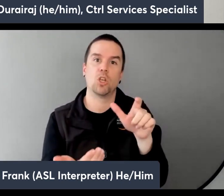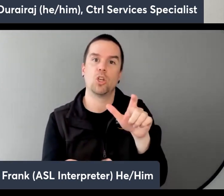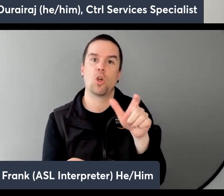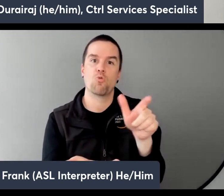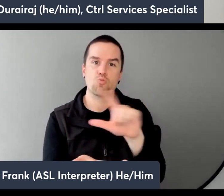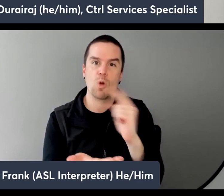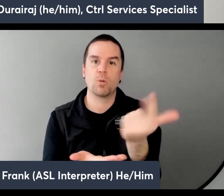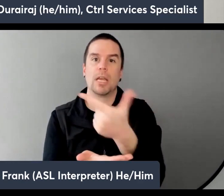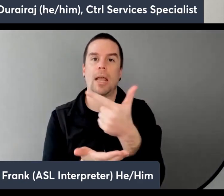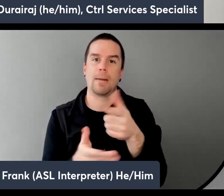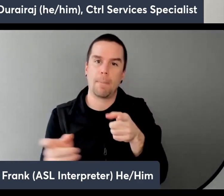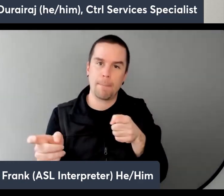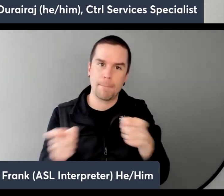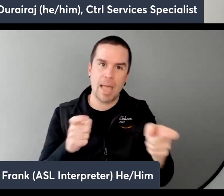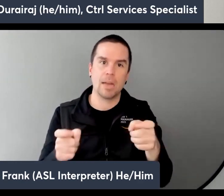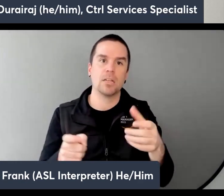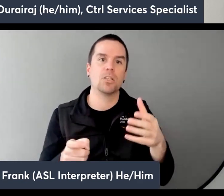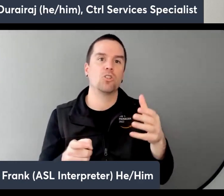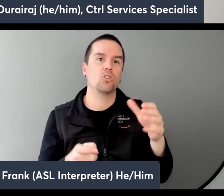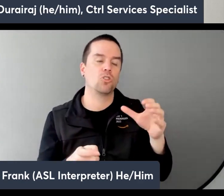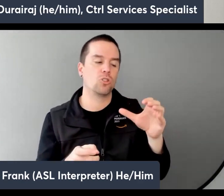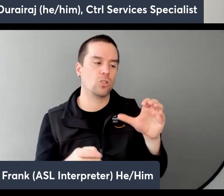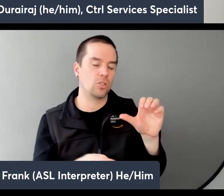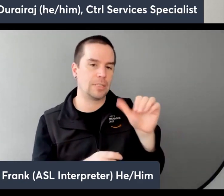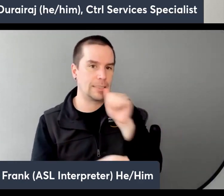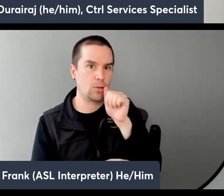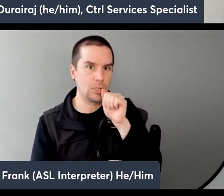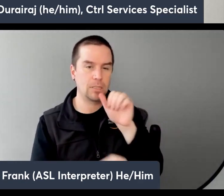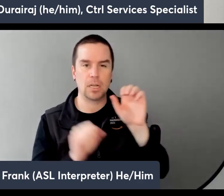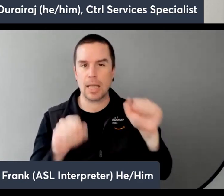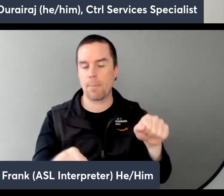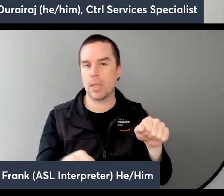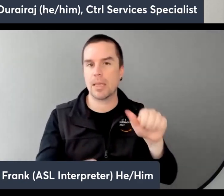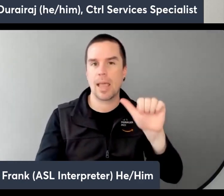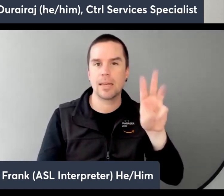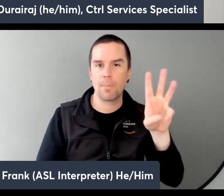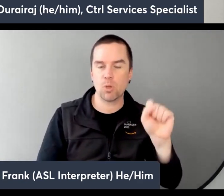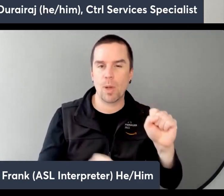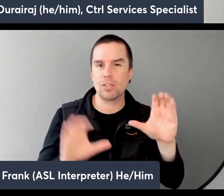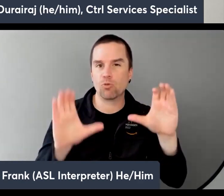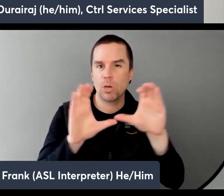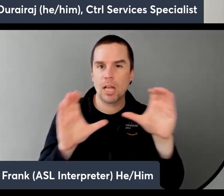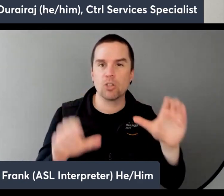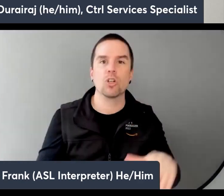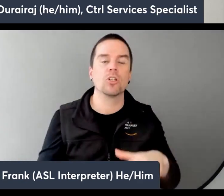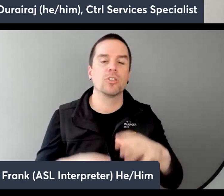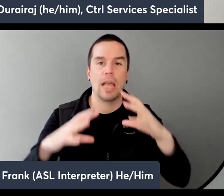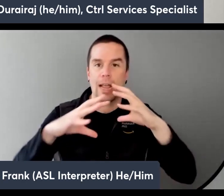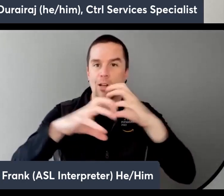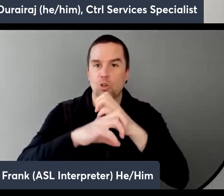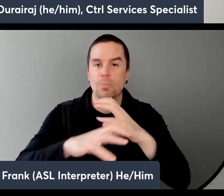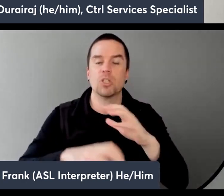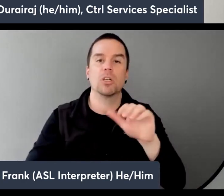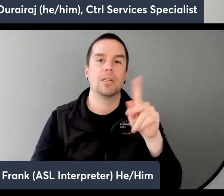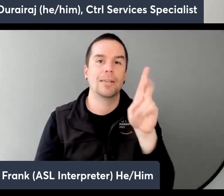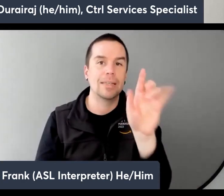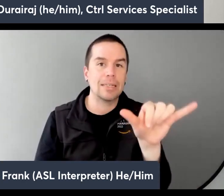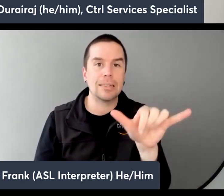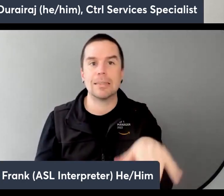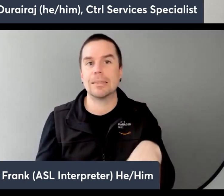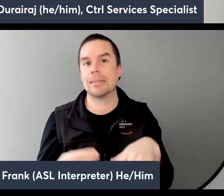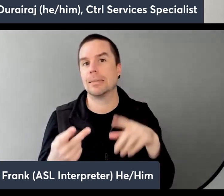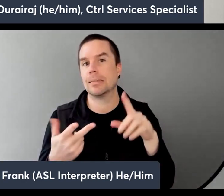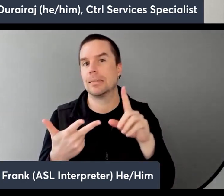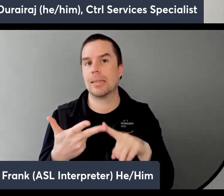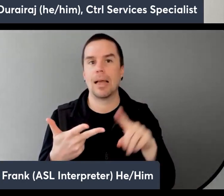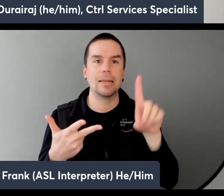that could be AWS credentials, encryption keys, database credentials, or just like any other password that